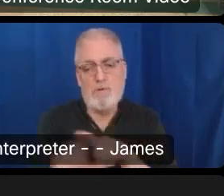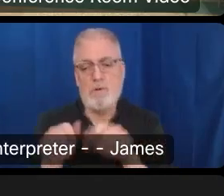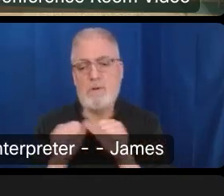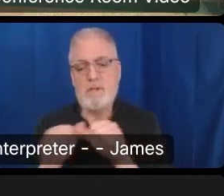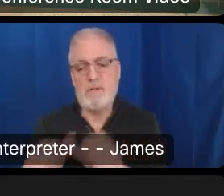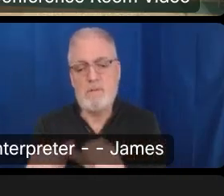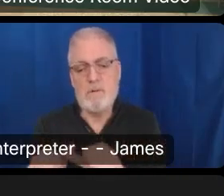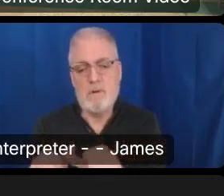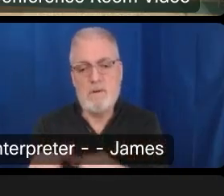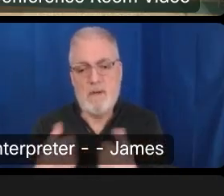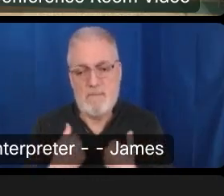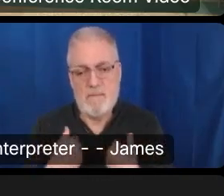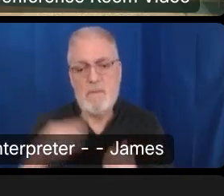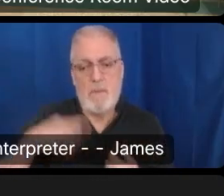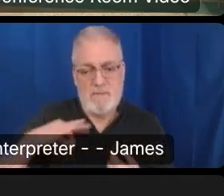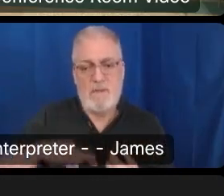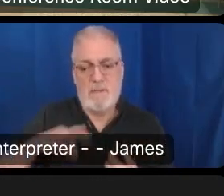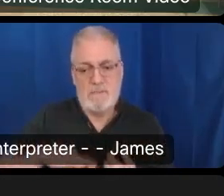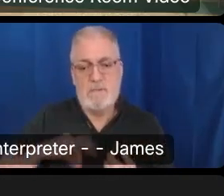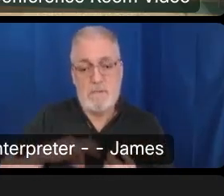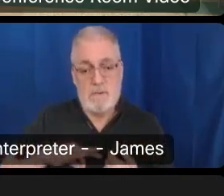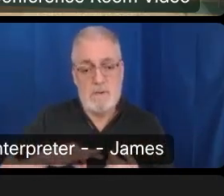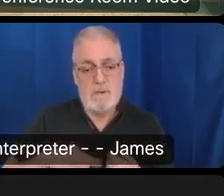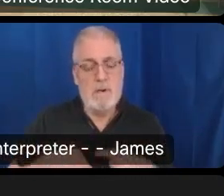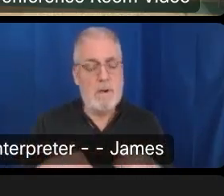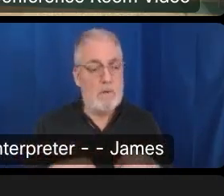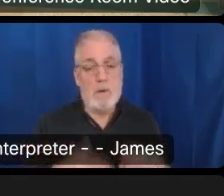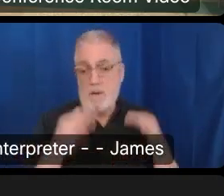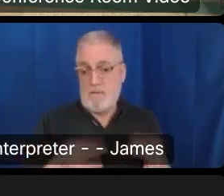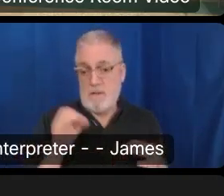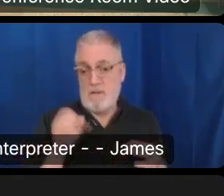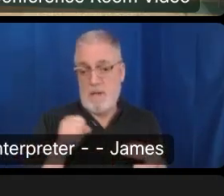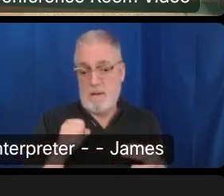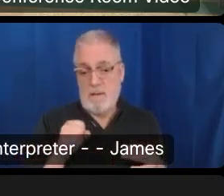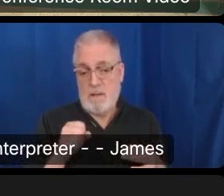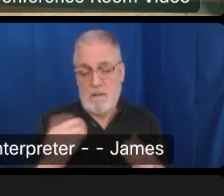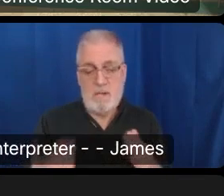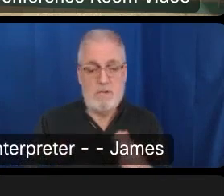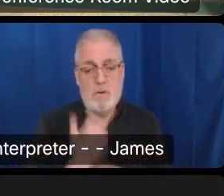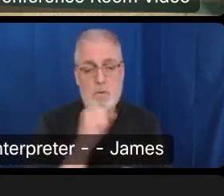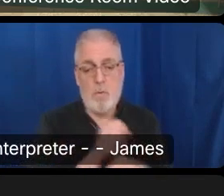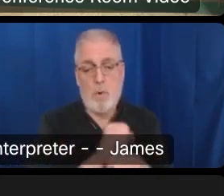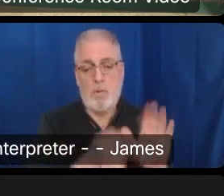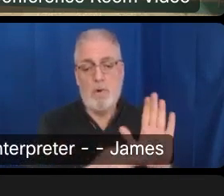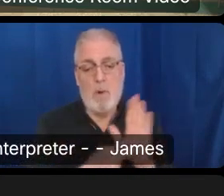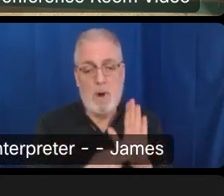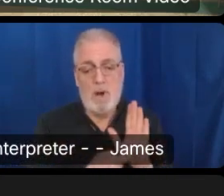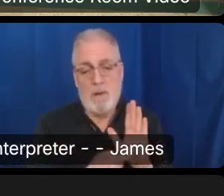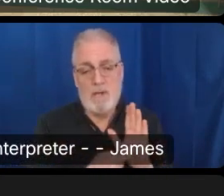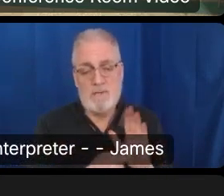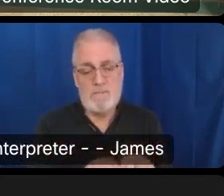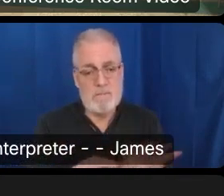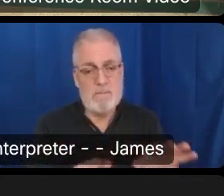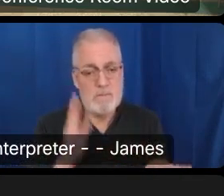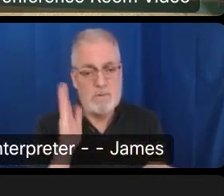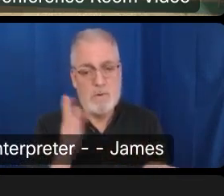Yeah, absolutely. Particularly as new work requirements are rolled out, I'm sure there's going to be a lot of confusion whether they apply